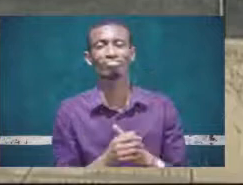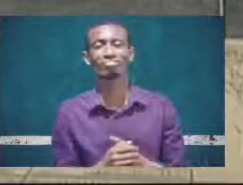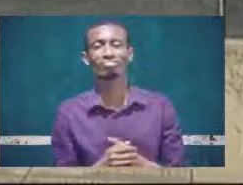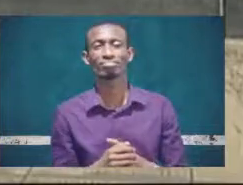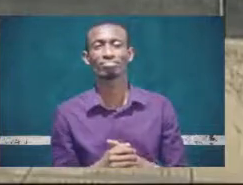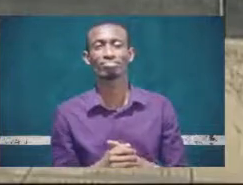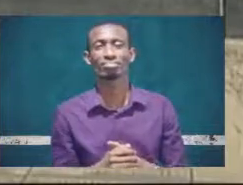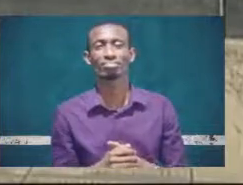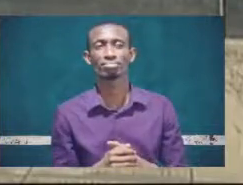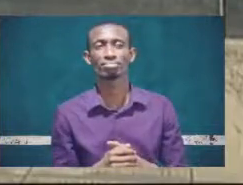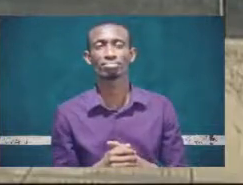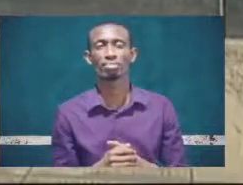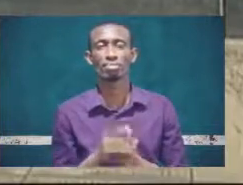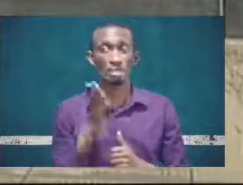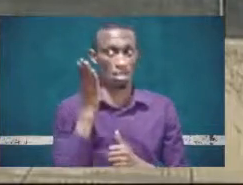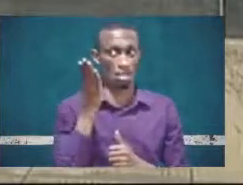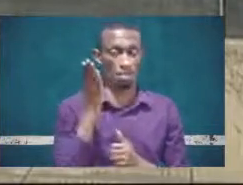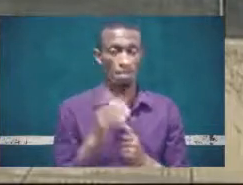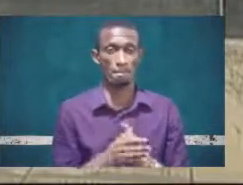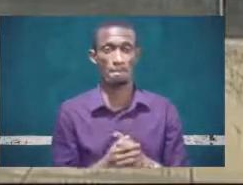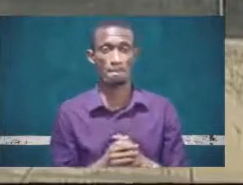And for this